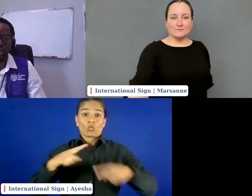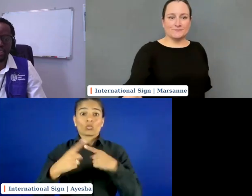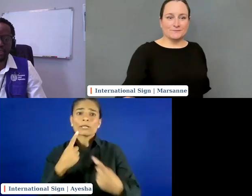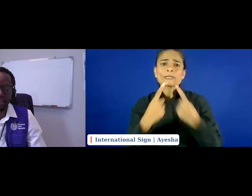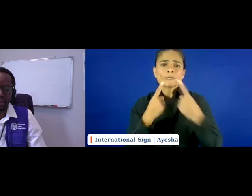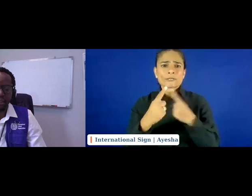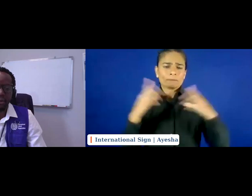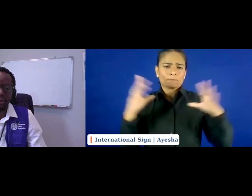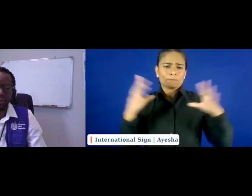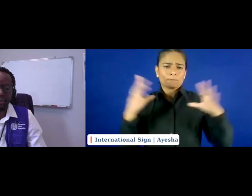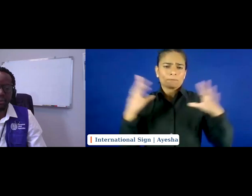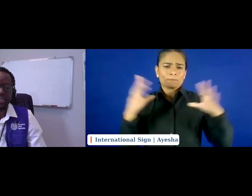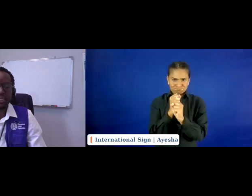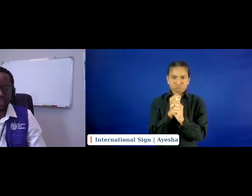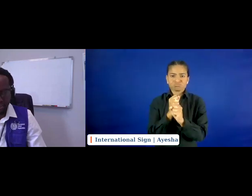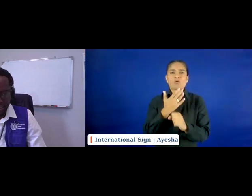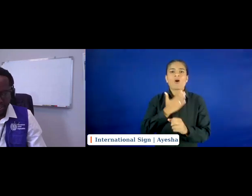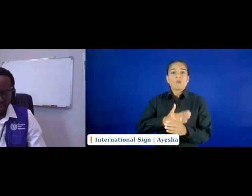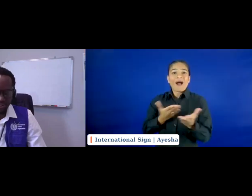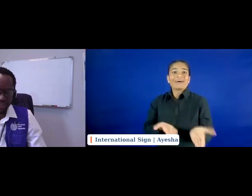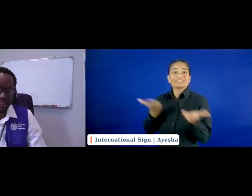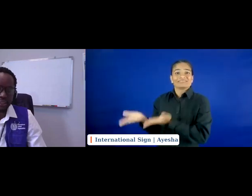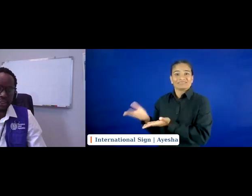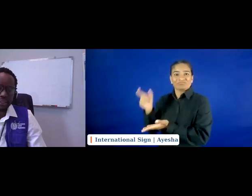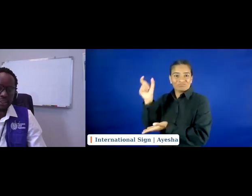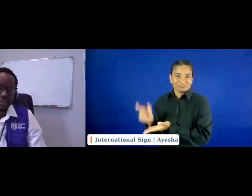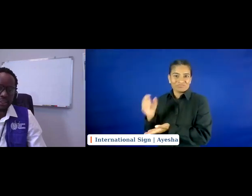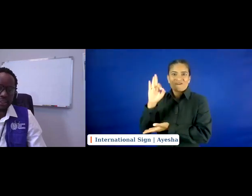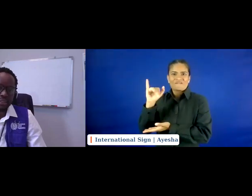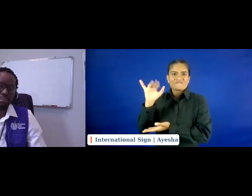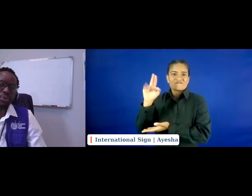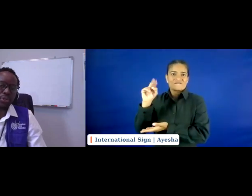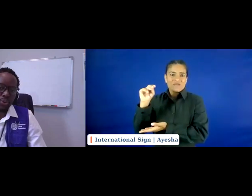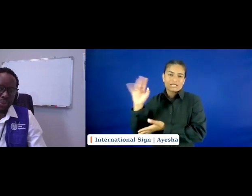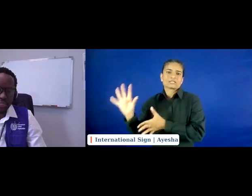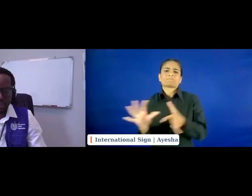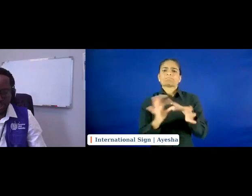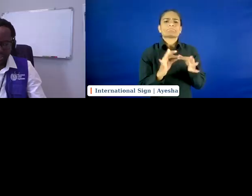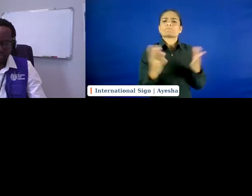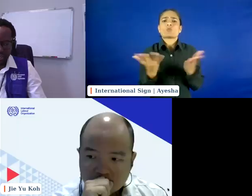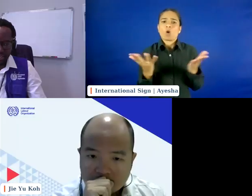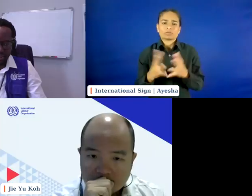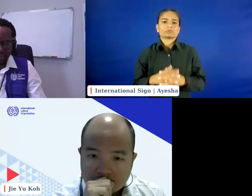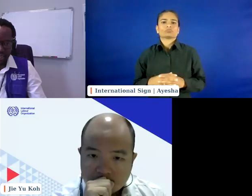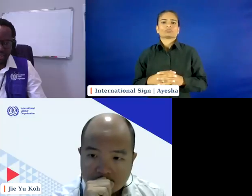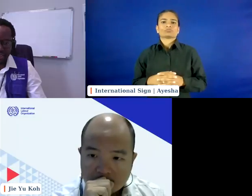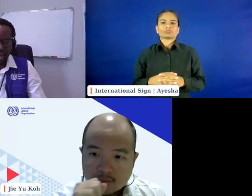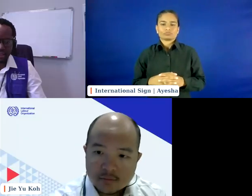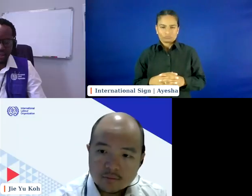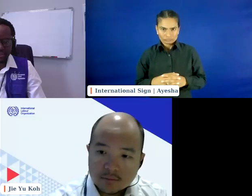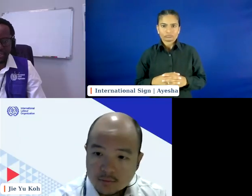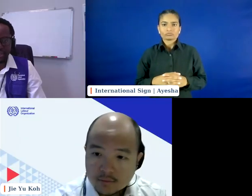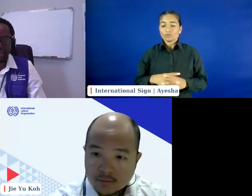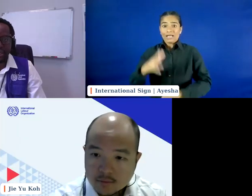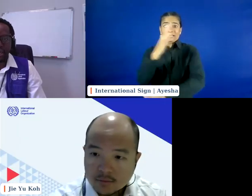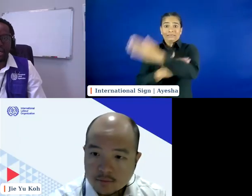that was raised on the sustainability of the support to disability certification and